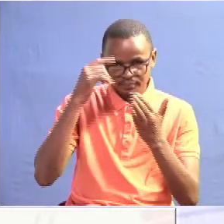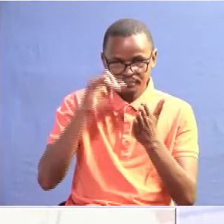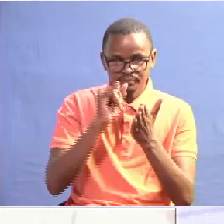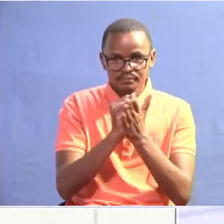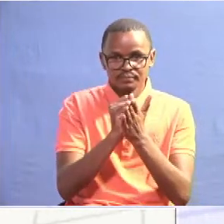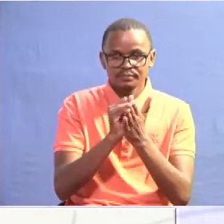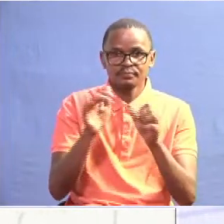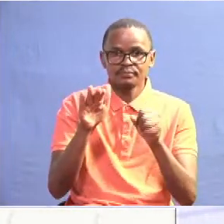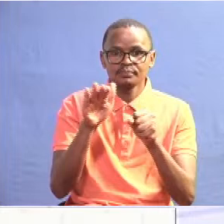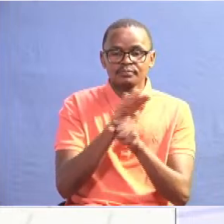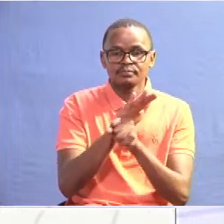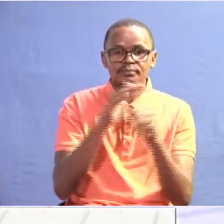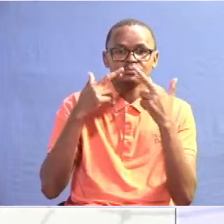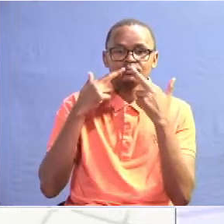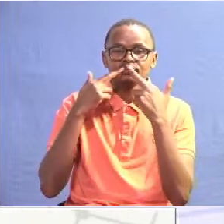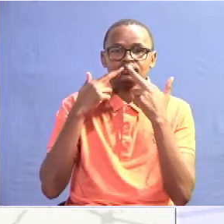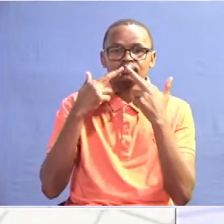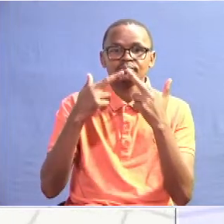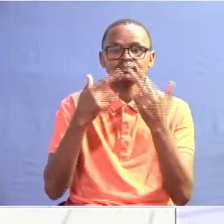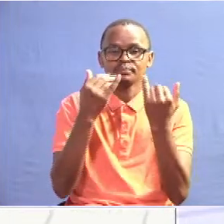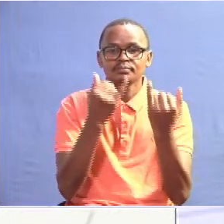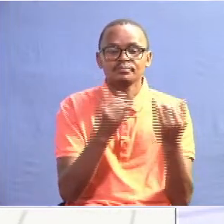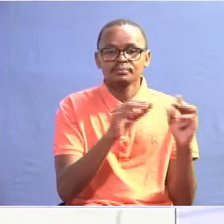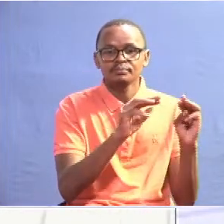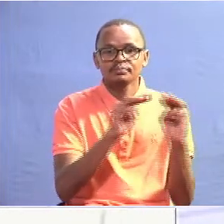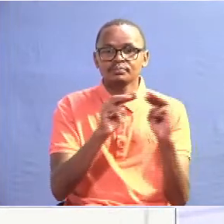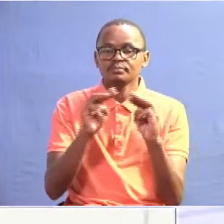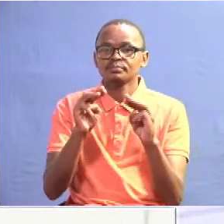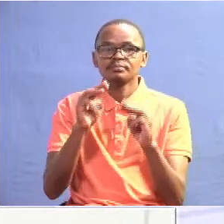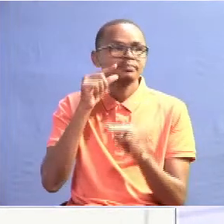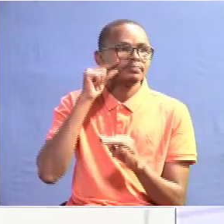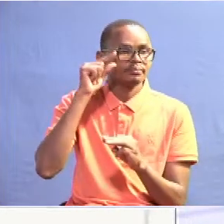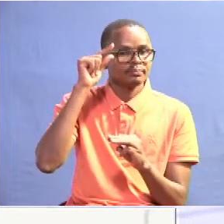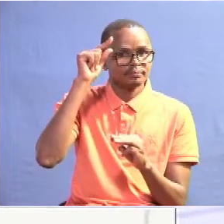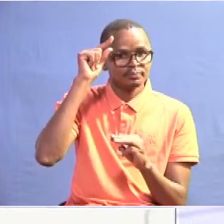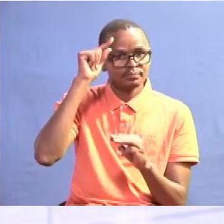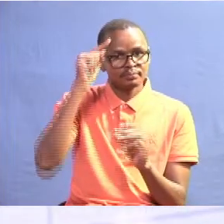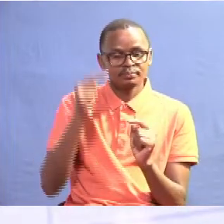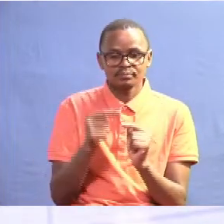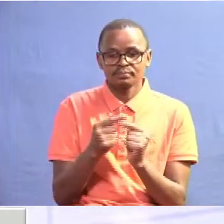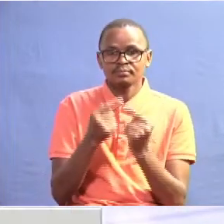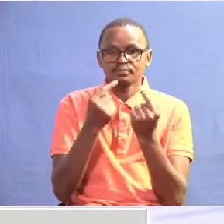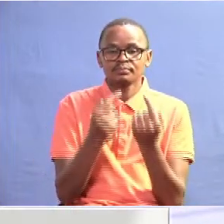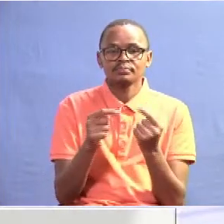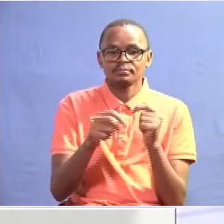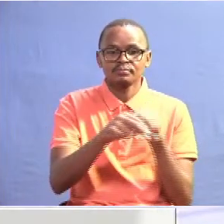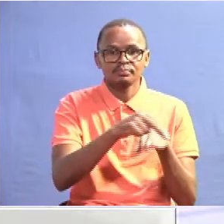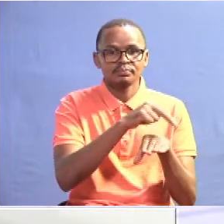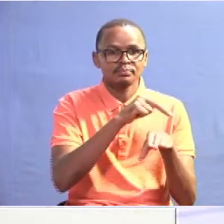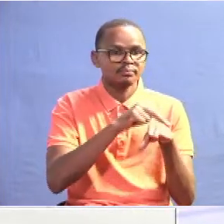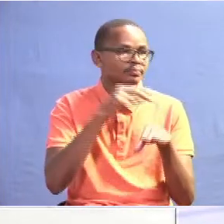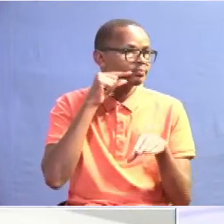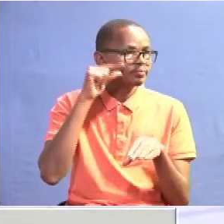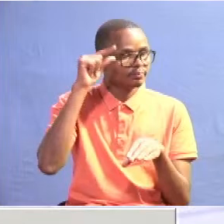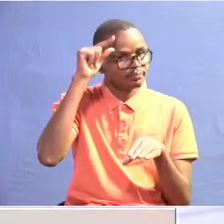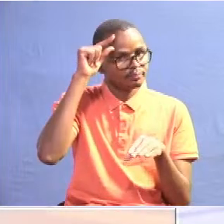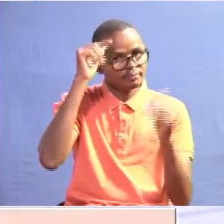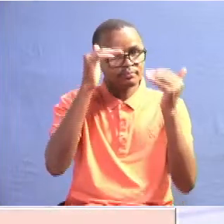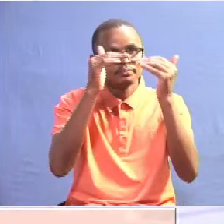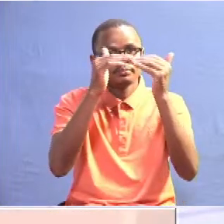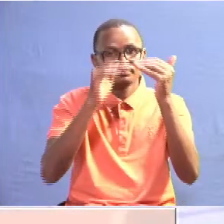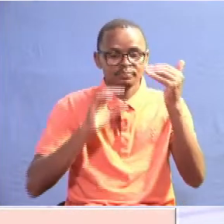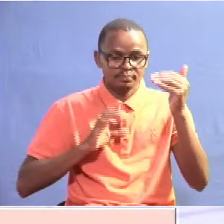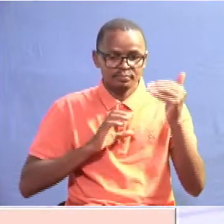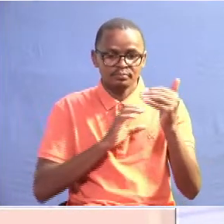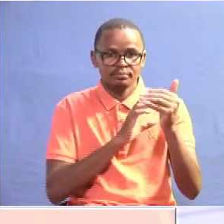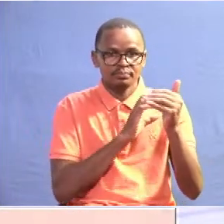that comprehensive reporting. Now moving on to matters gender-based violence. Now the National Gender and Equality